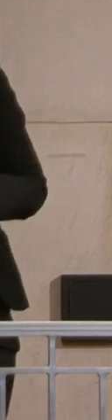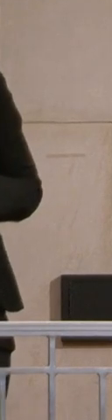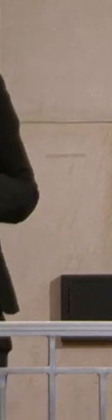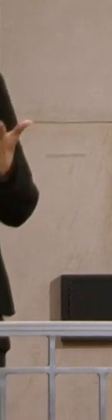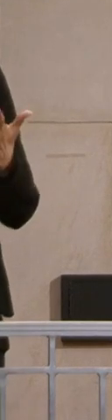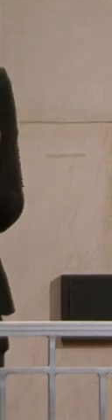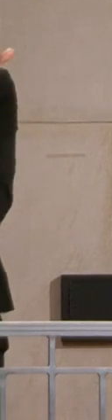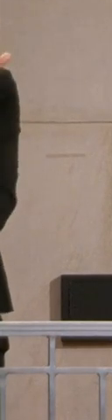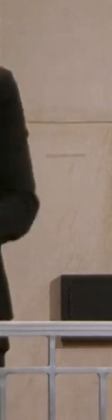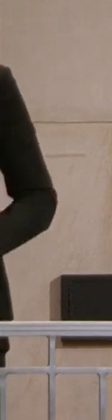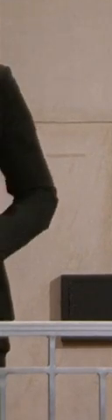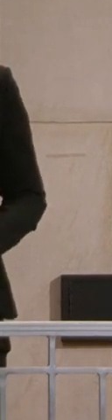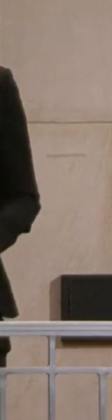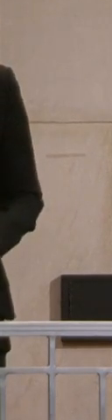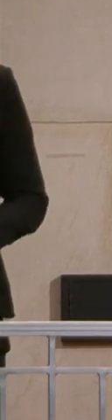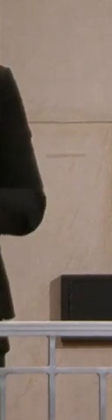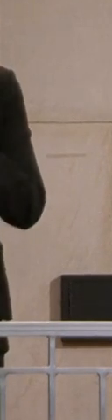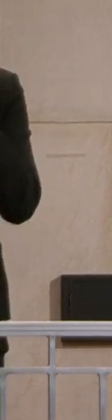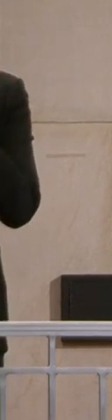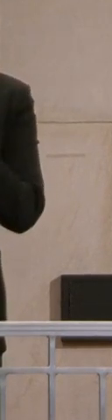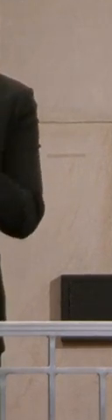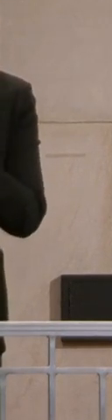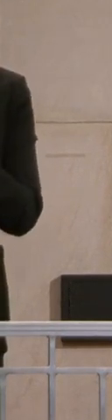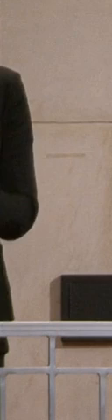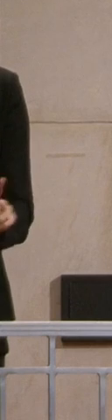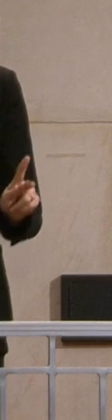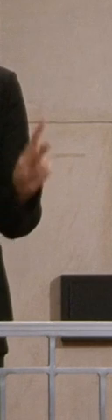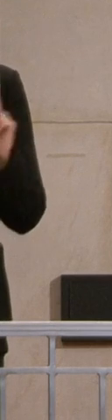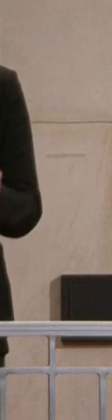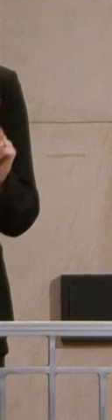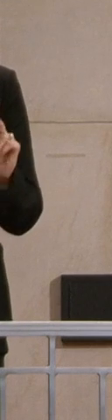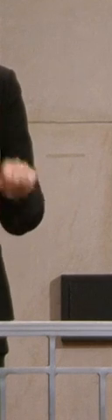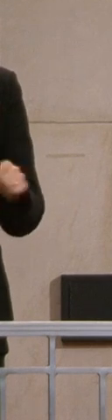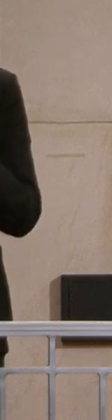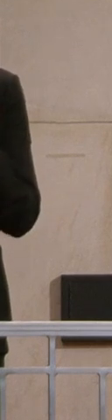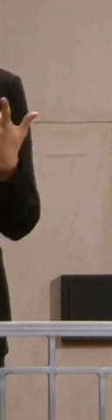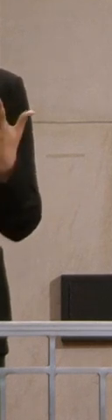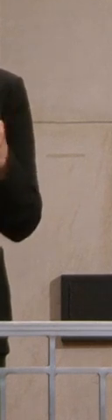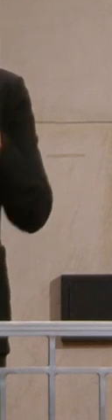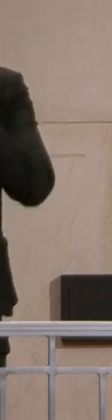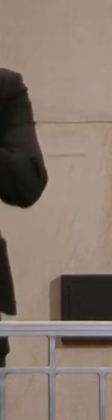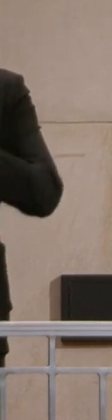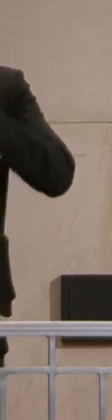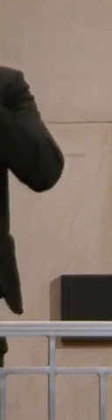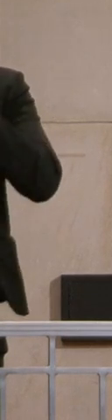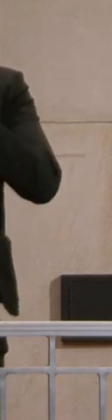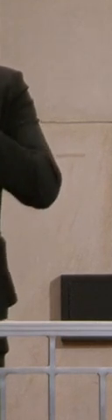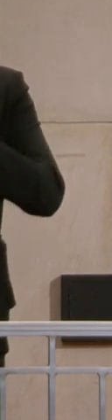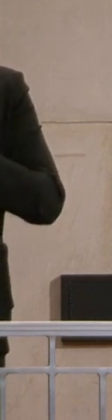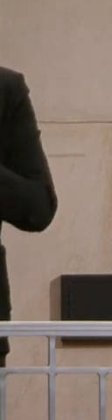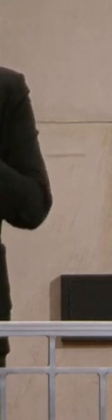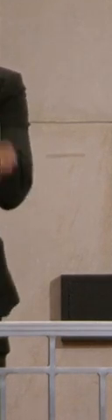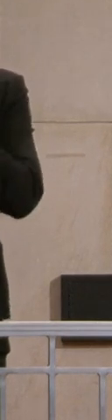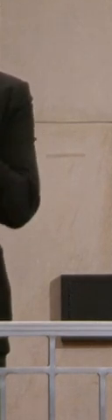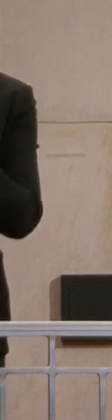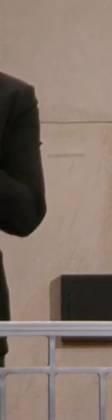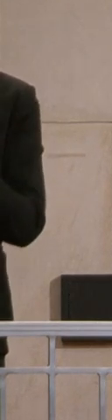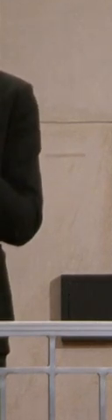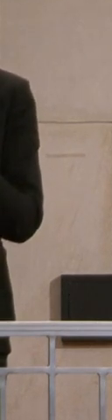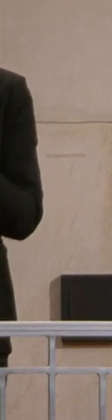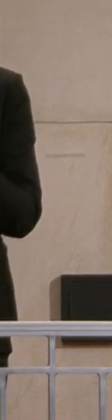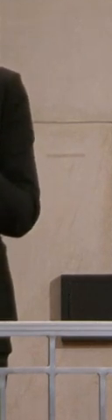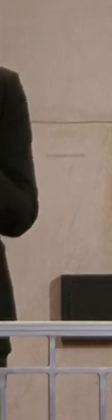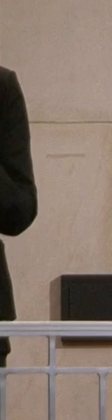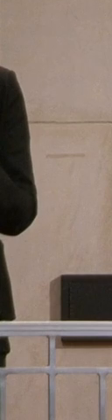we made it clear that an individual's ability to fight for the country they love should never be dependent on the person that